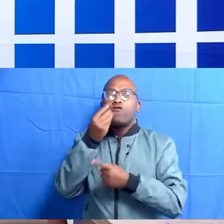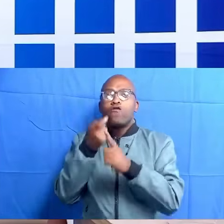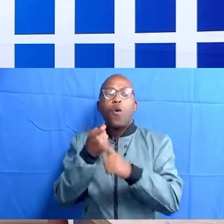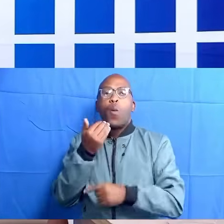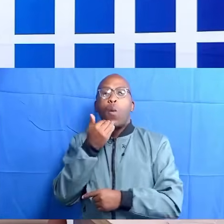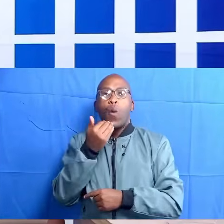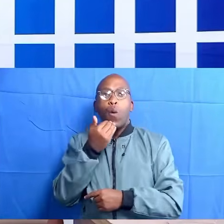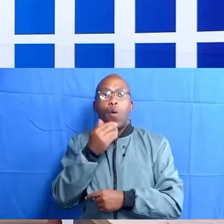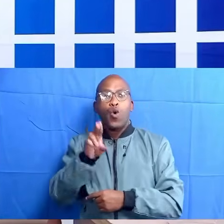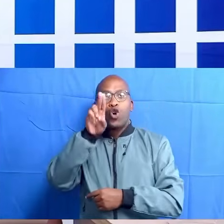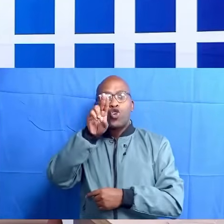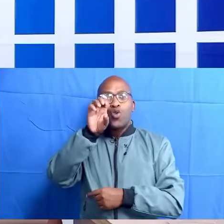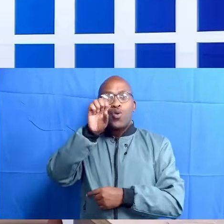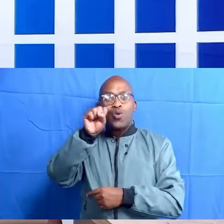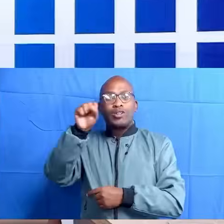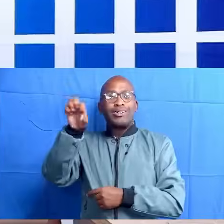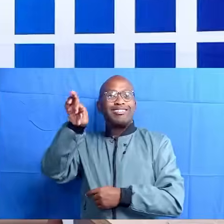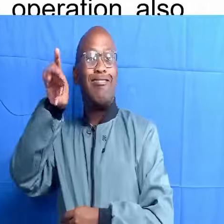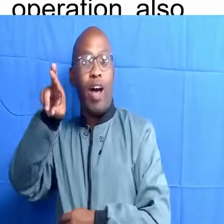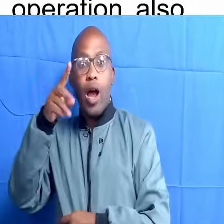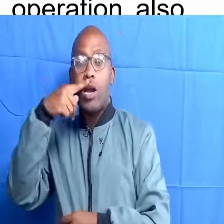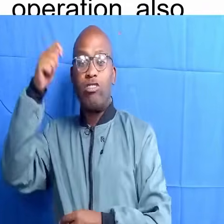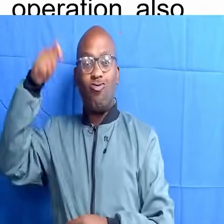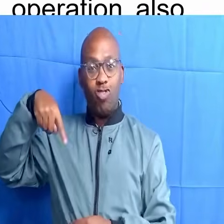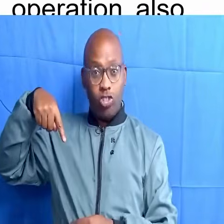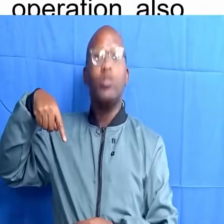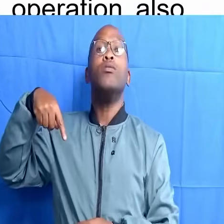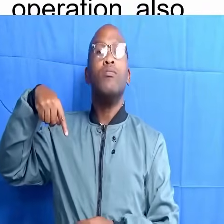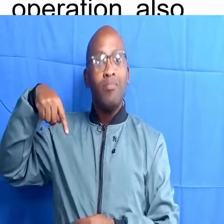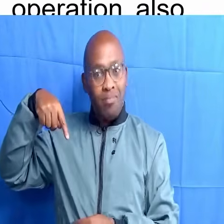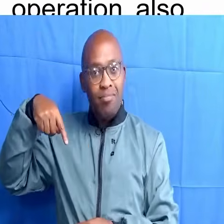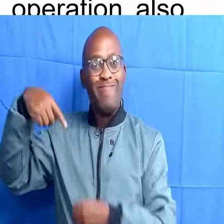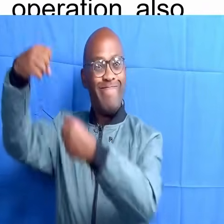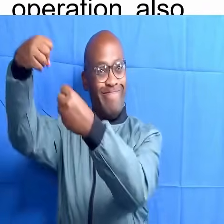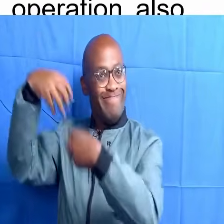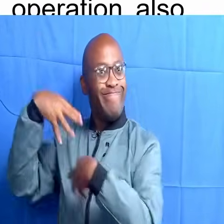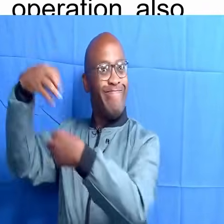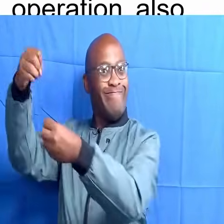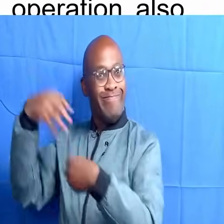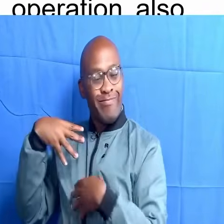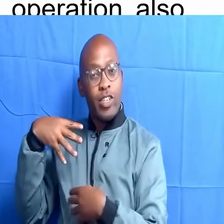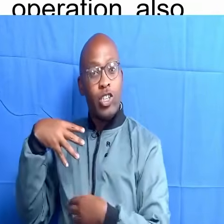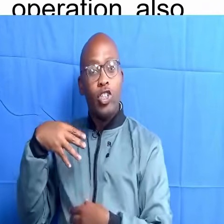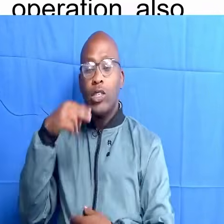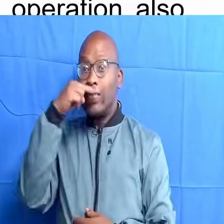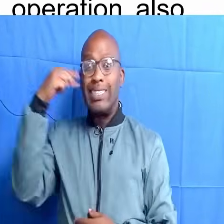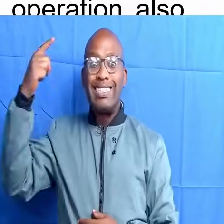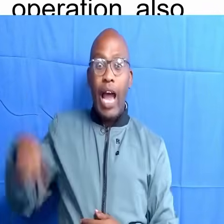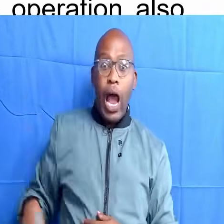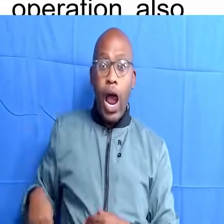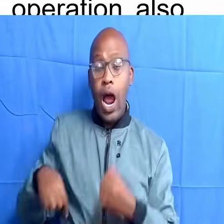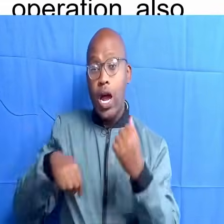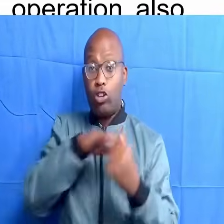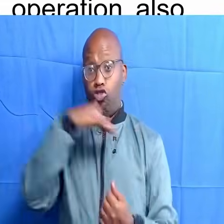north and Russia. So it means now it only affected the innocent rather than affecting the Viet